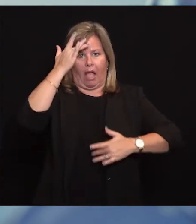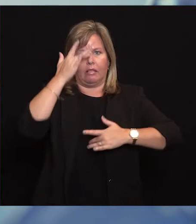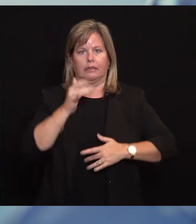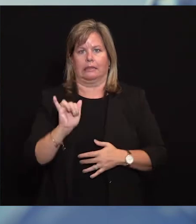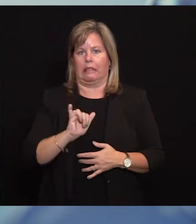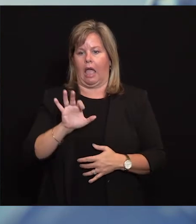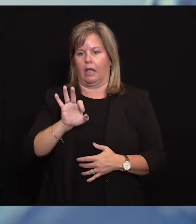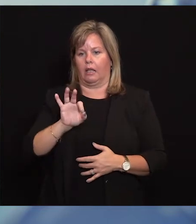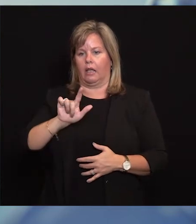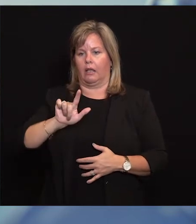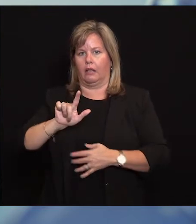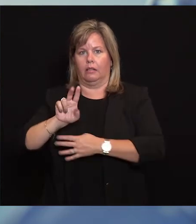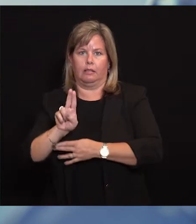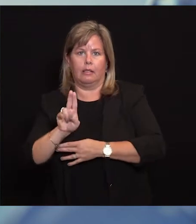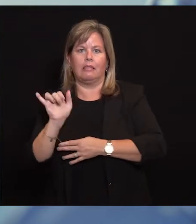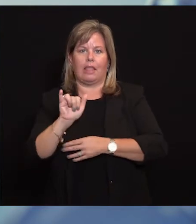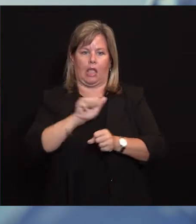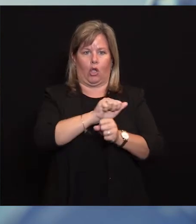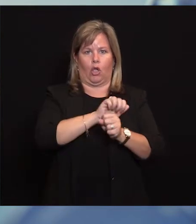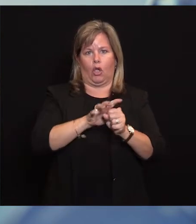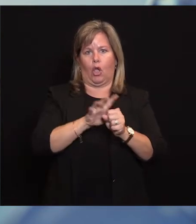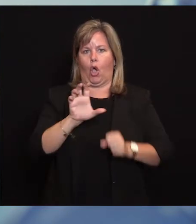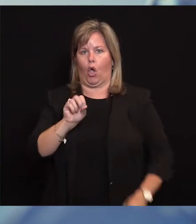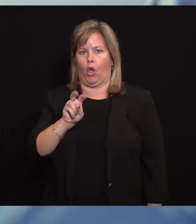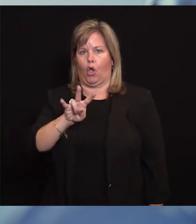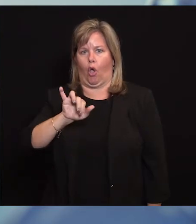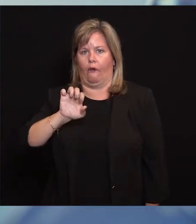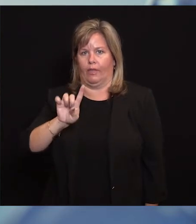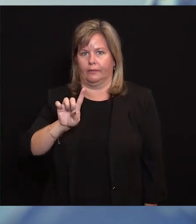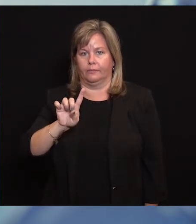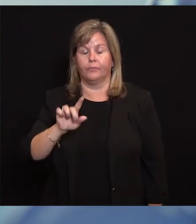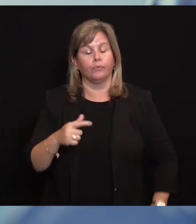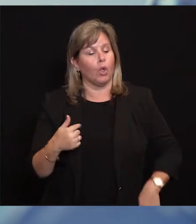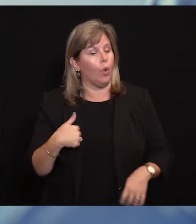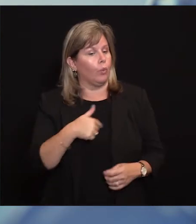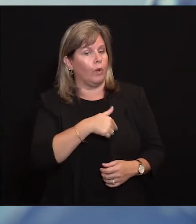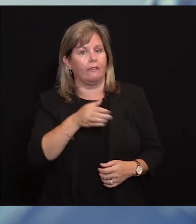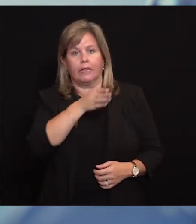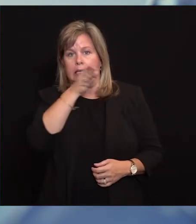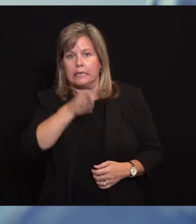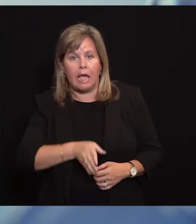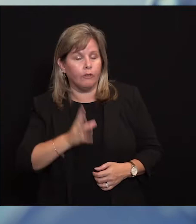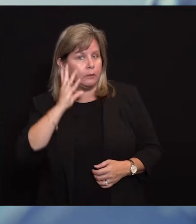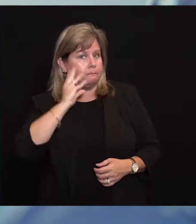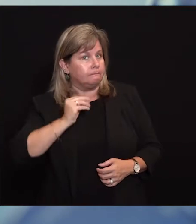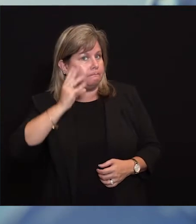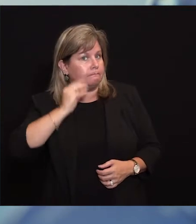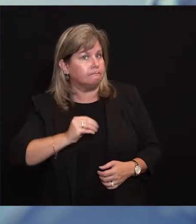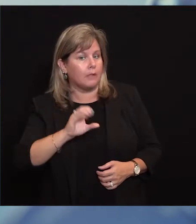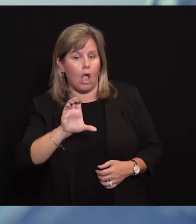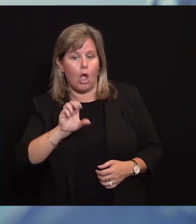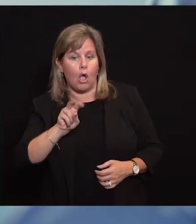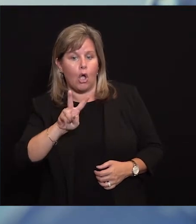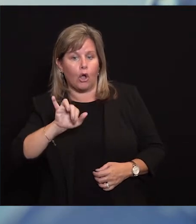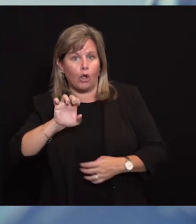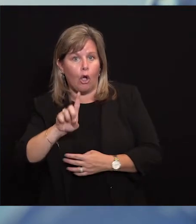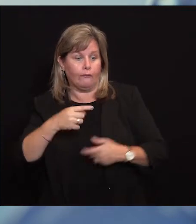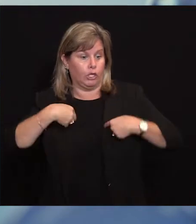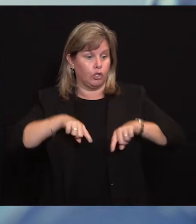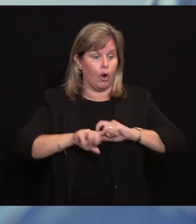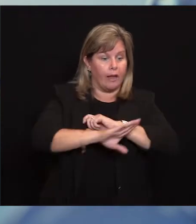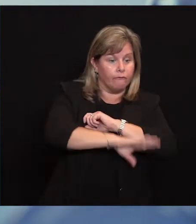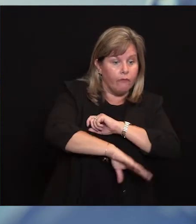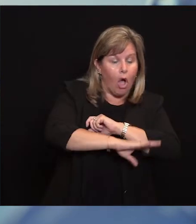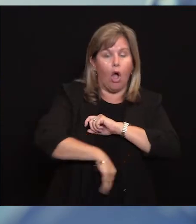probably like COVID-19. Now, we've never seen COVID-19 during a fall or a winter scenario